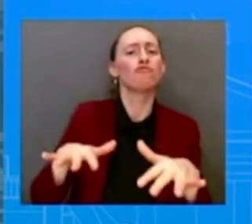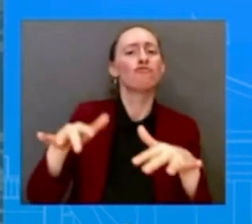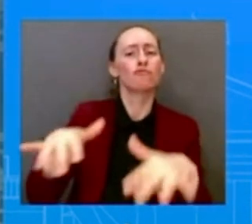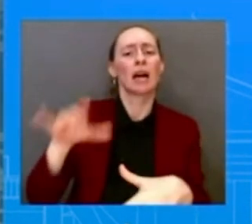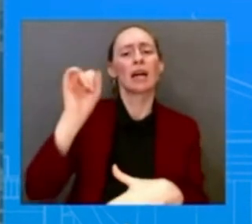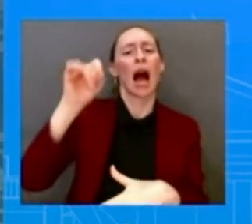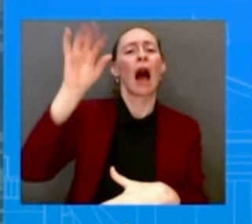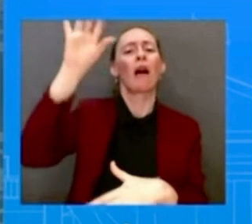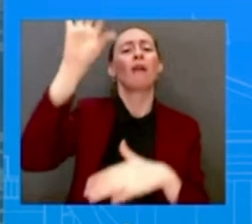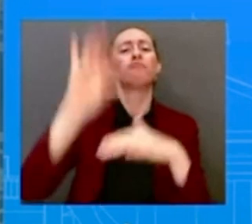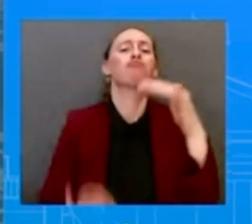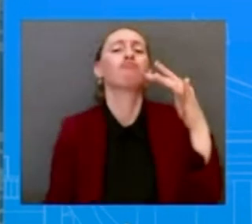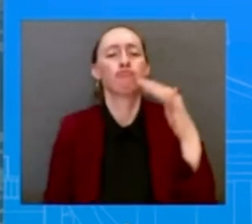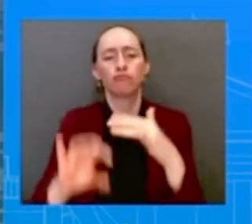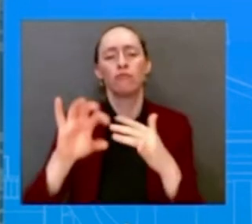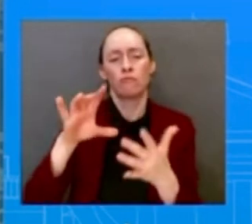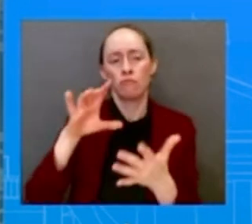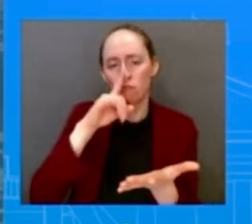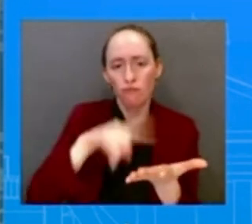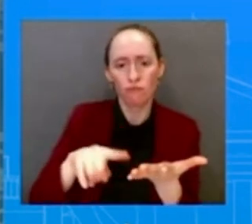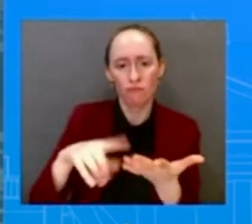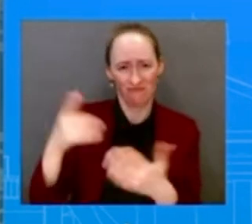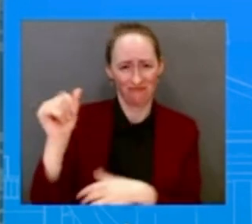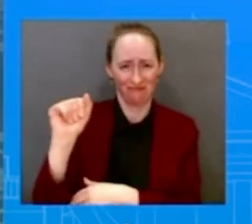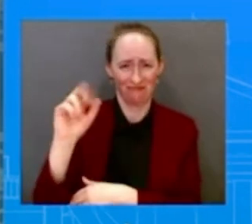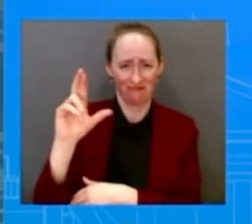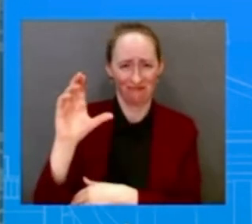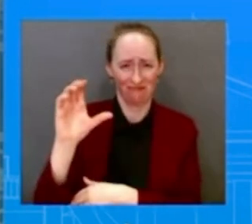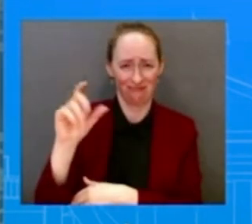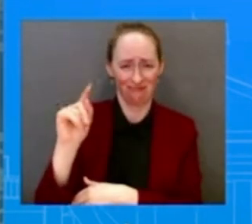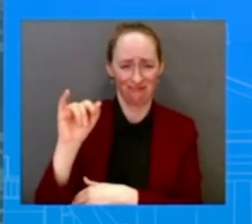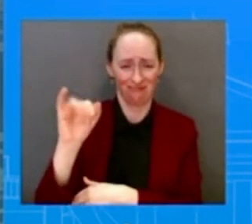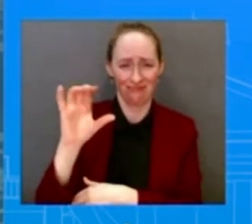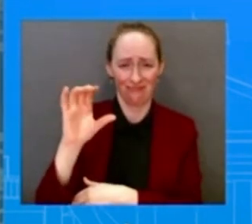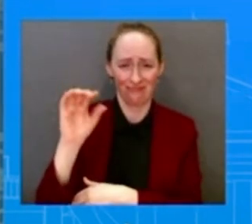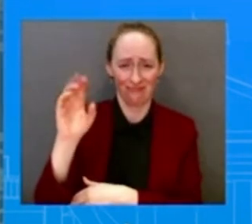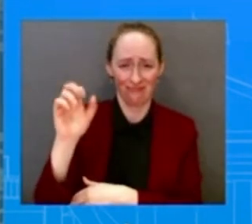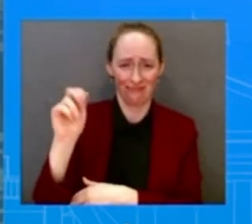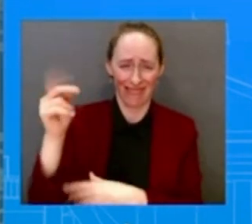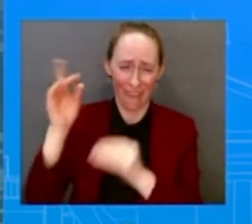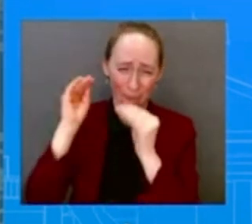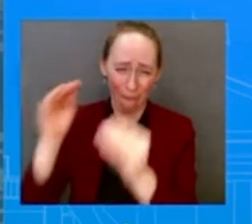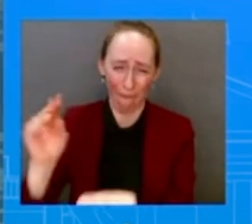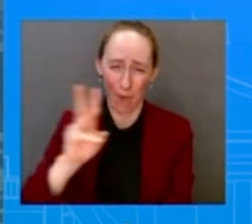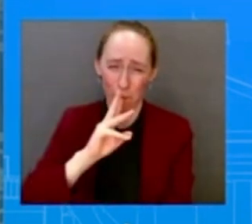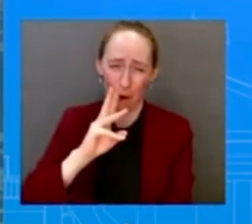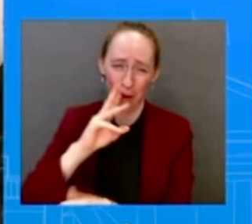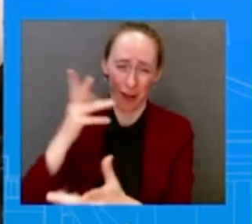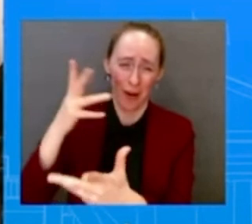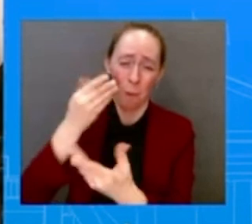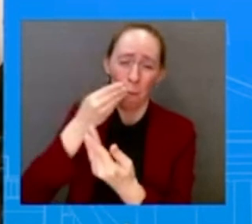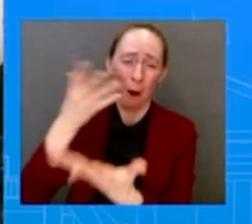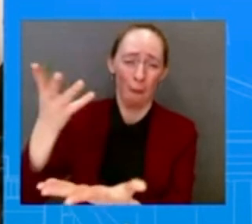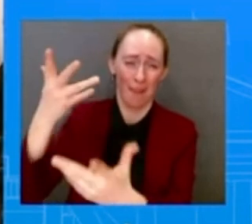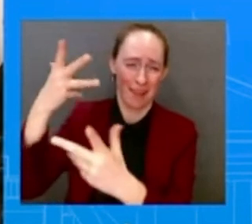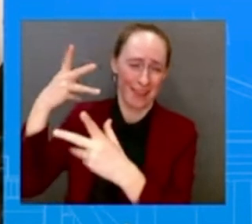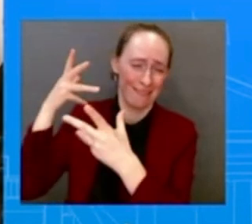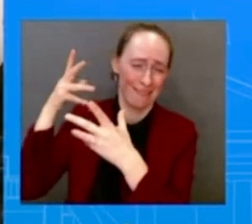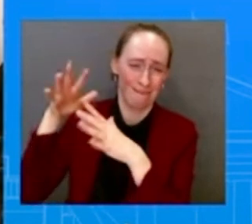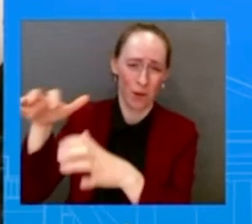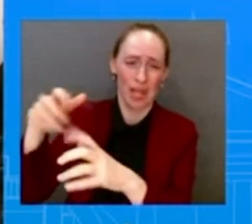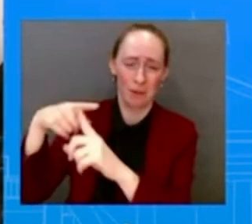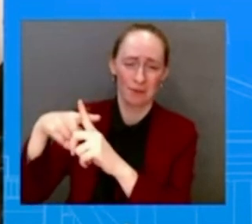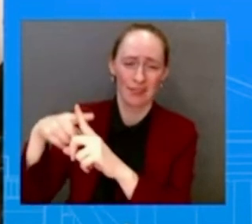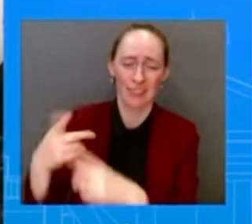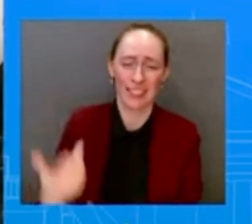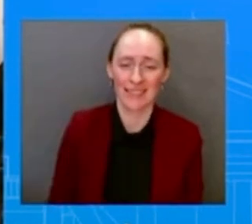Thank you, Karine. Thank you, Admiral. One question on today's incident and then one on a separate subject, if I may.